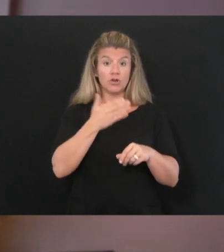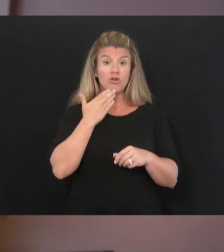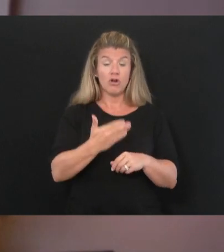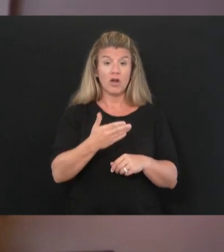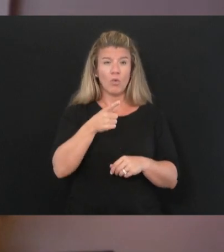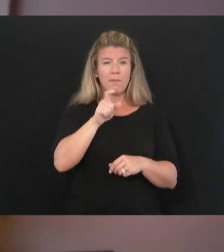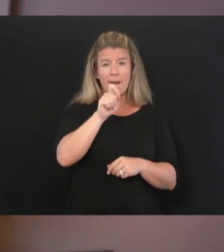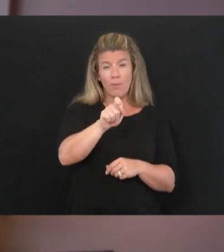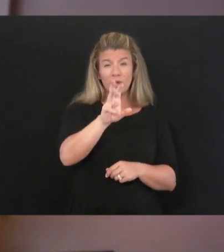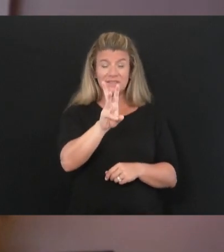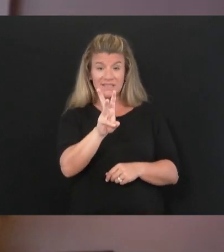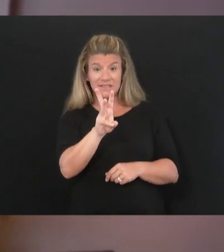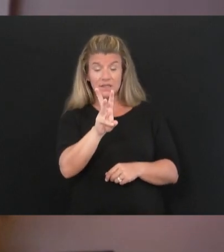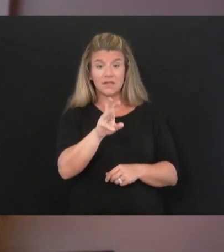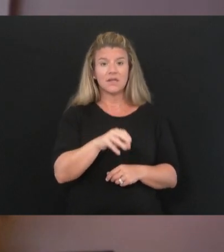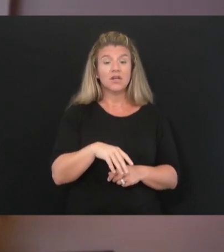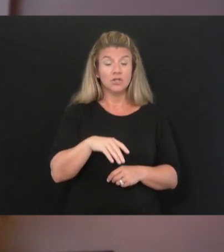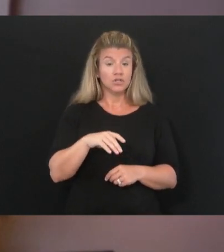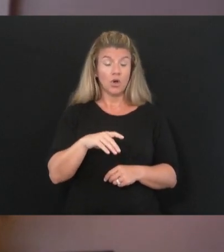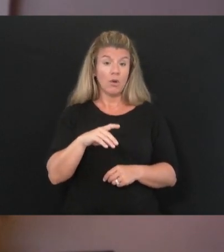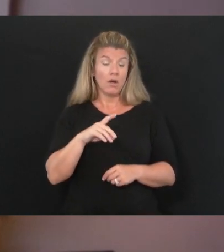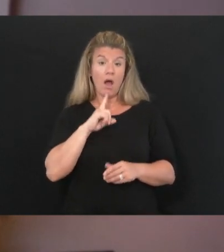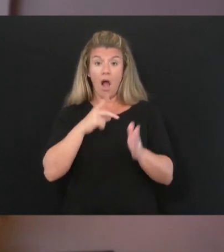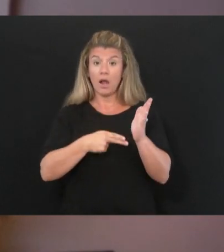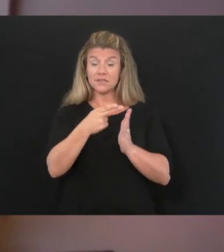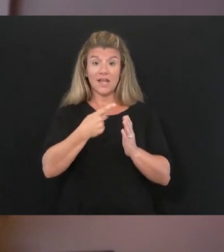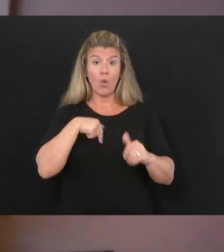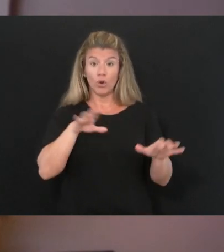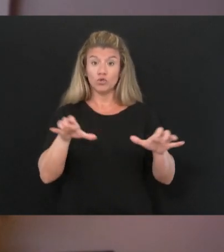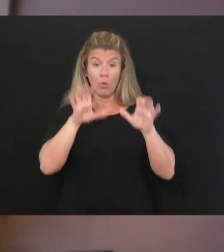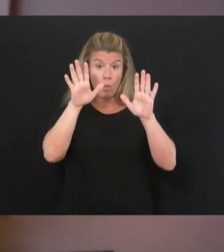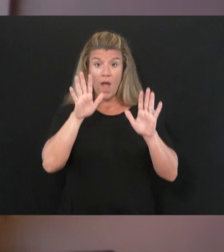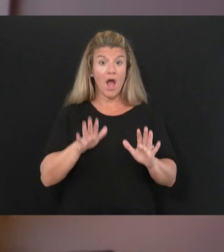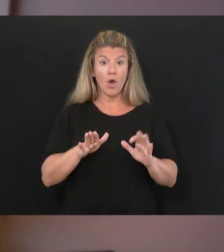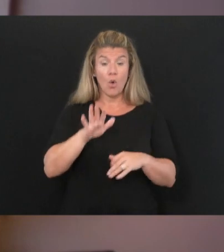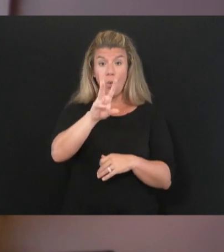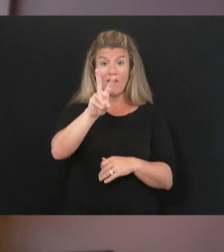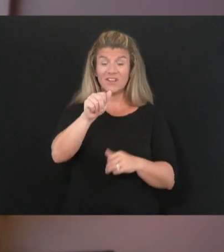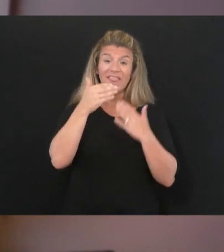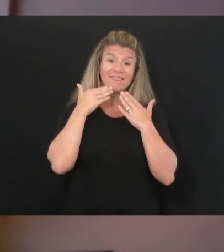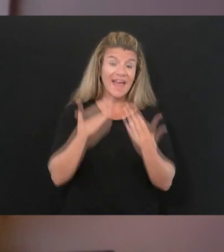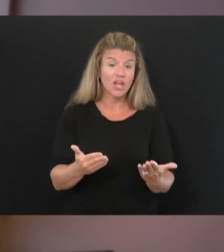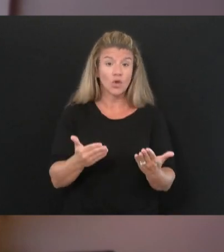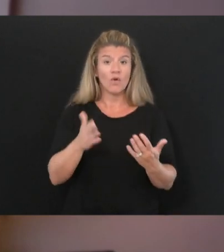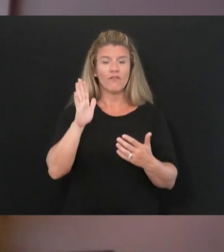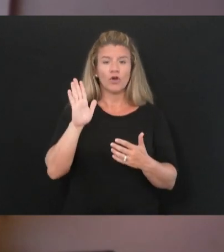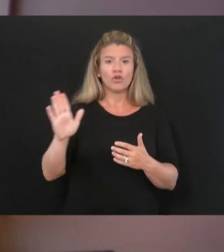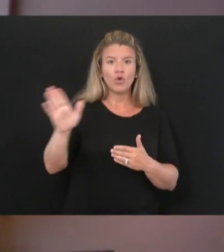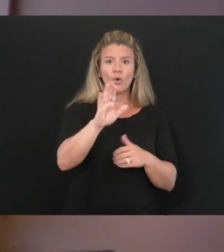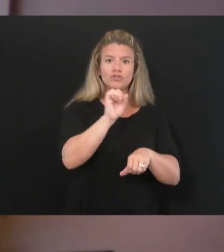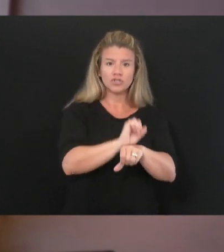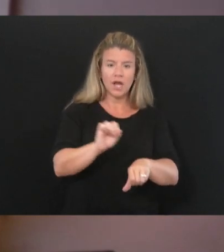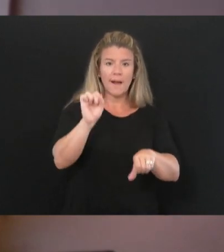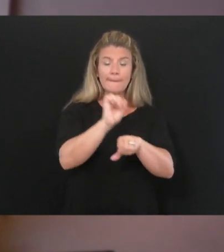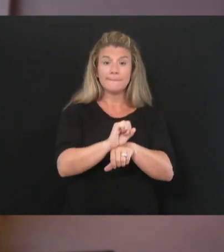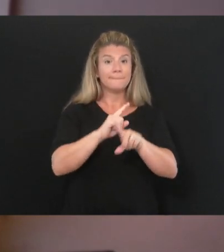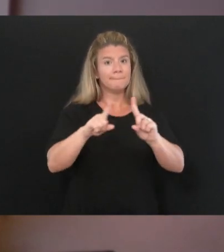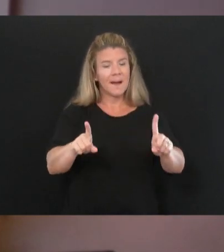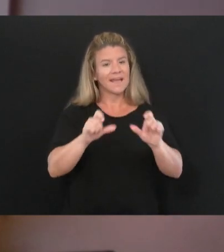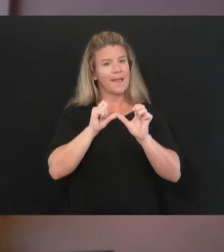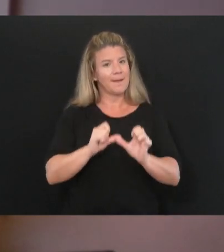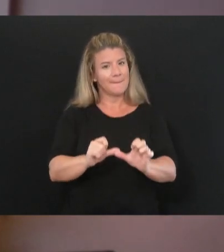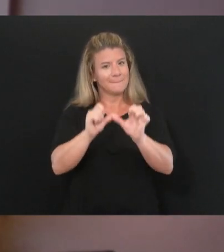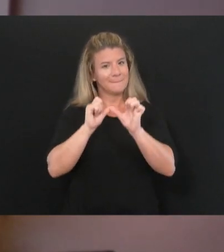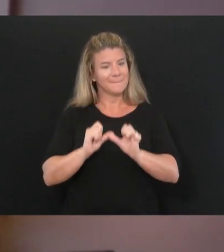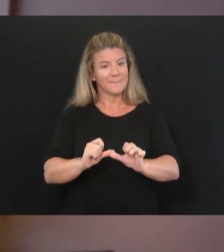about 0.6. So ultimately, we are doing well. West Virginia, thank you for what you're doing, but you need to keep it up,